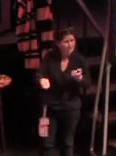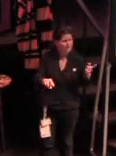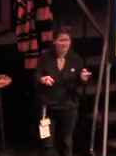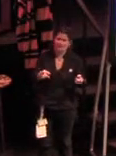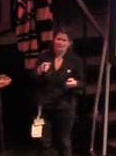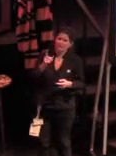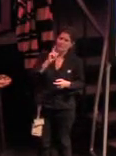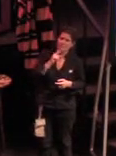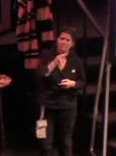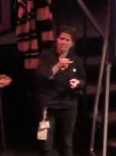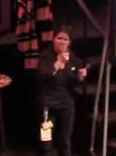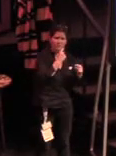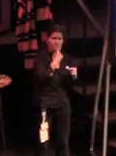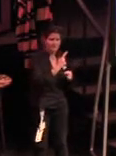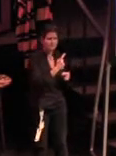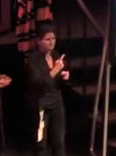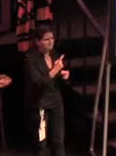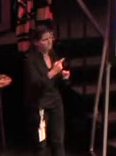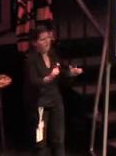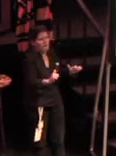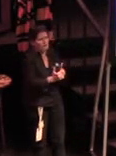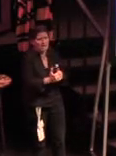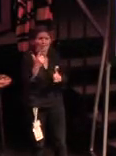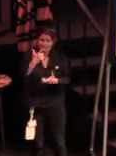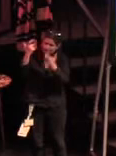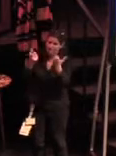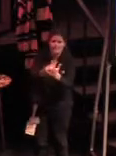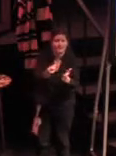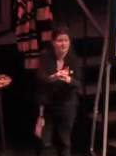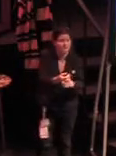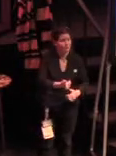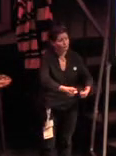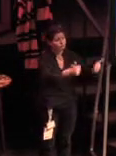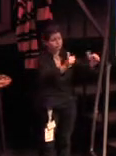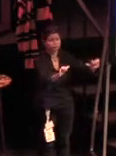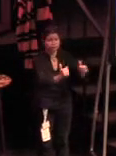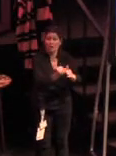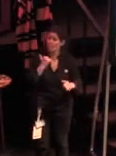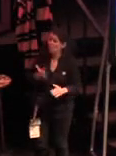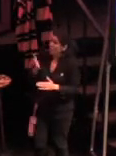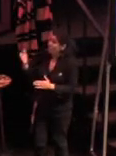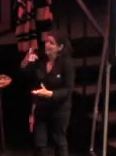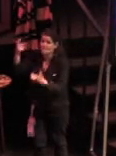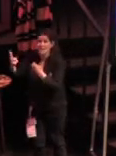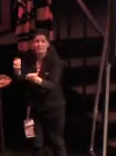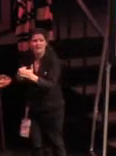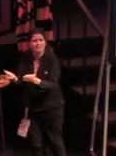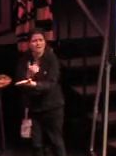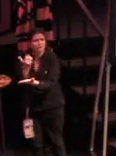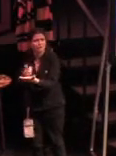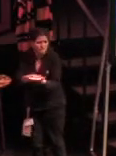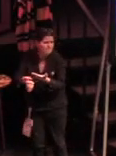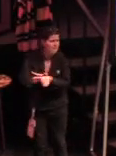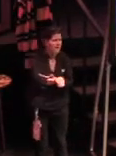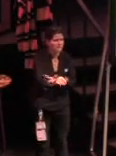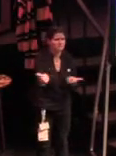them. I was like, okay, cool. And I went out and I got the money and I made sure that they got paid. And that was another